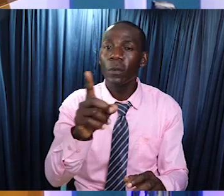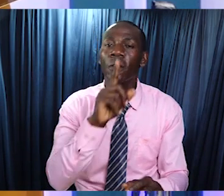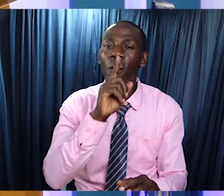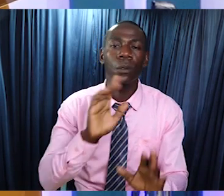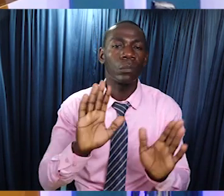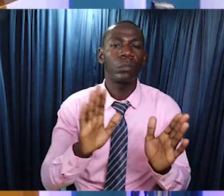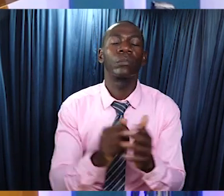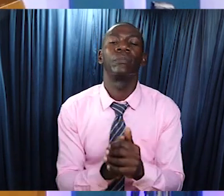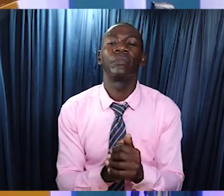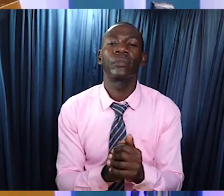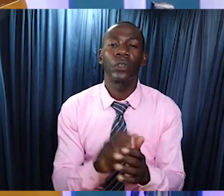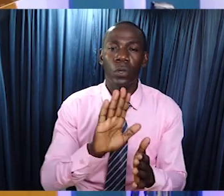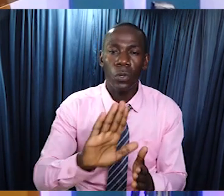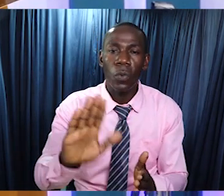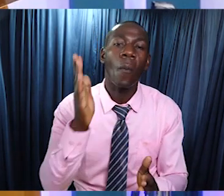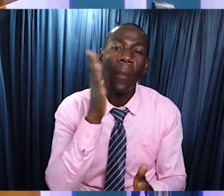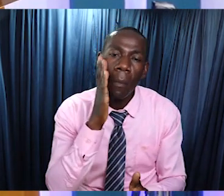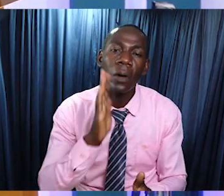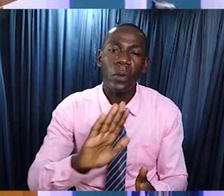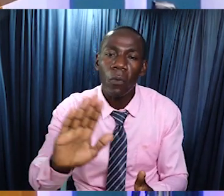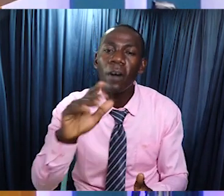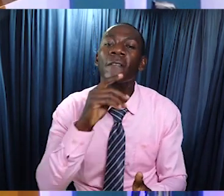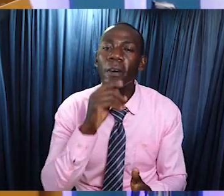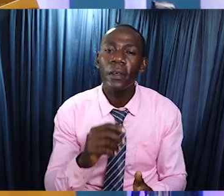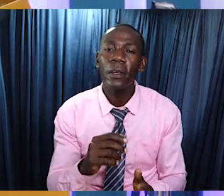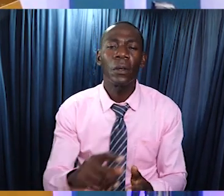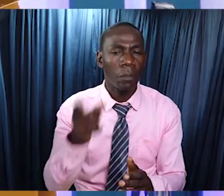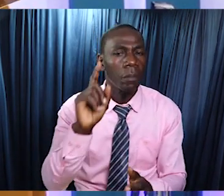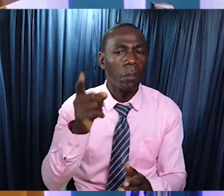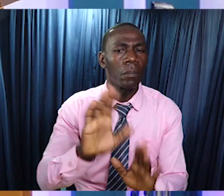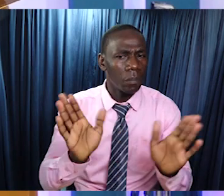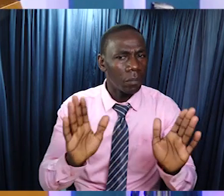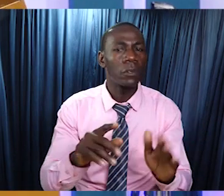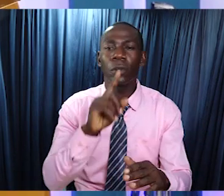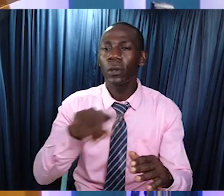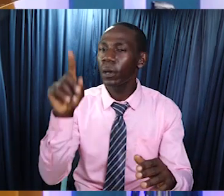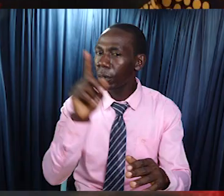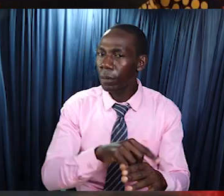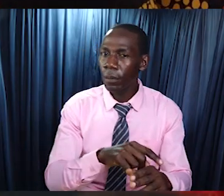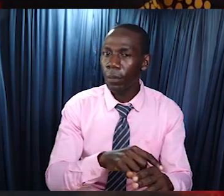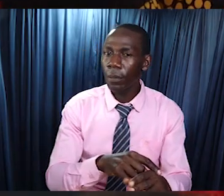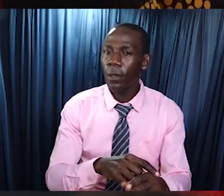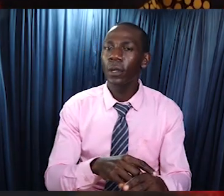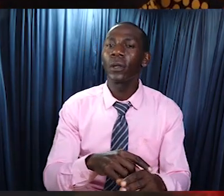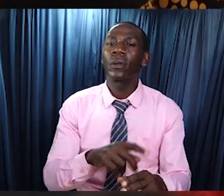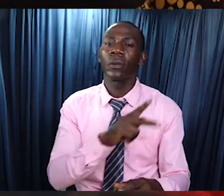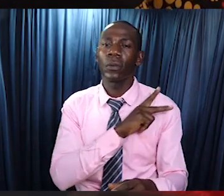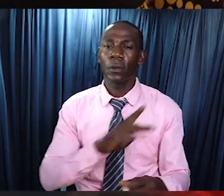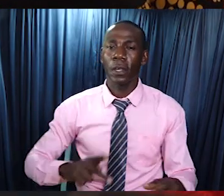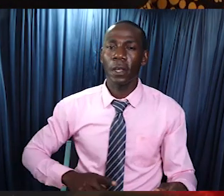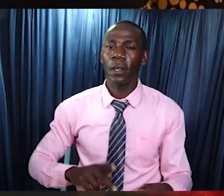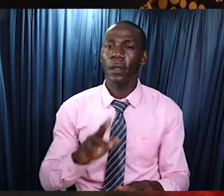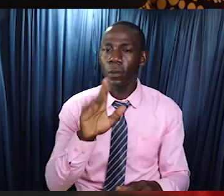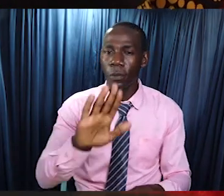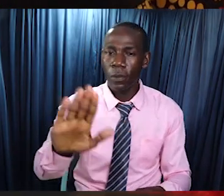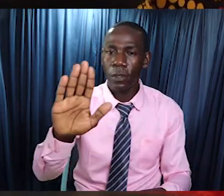Don't point your father. Ni baba yako ni mamako. This is your father and your mother. Unapouta kidole mzazi. Whenever you point your parents. Umehukumu mfalme. You've condemned the